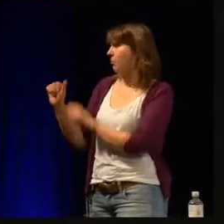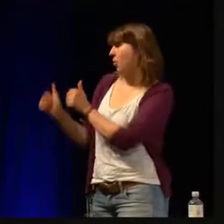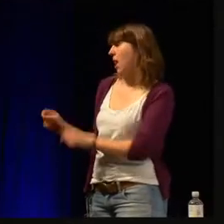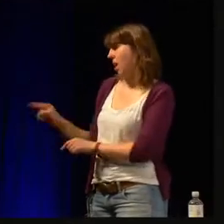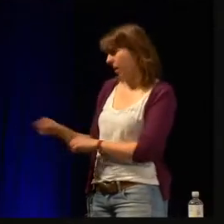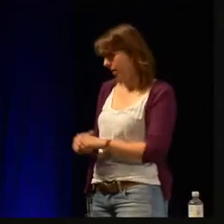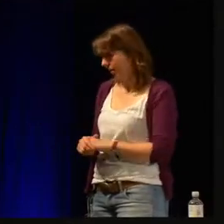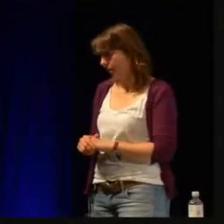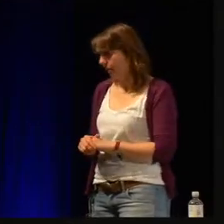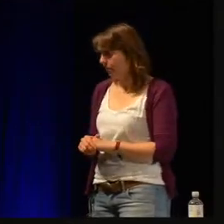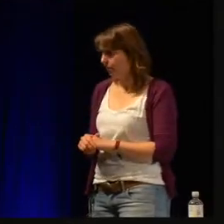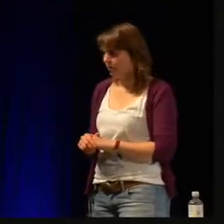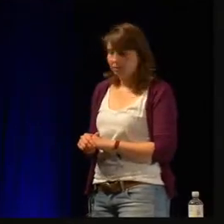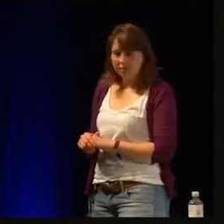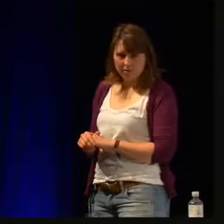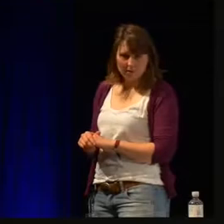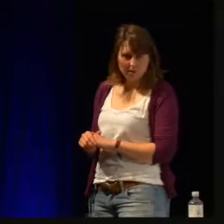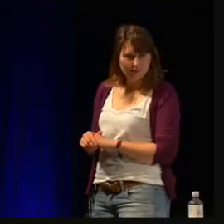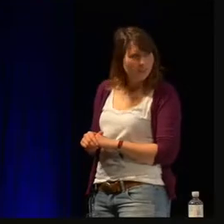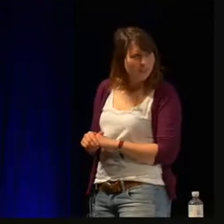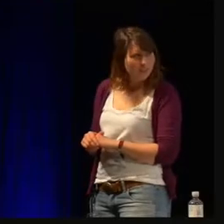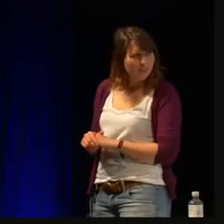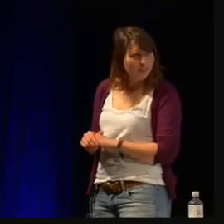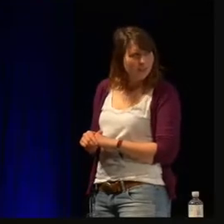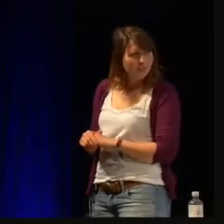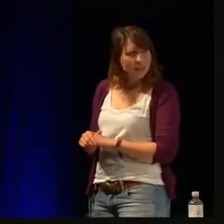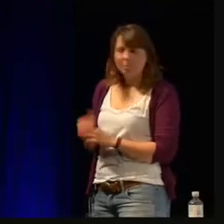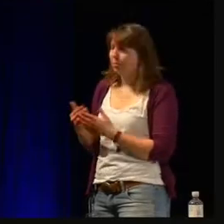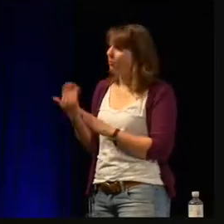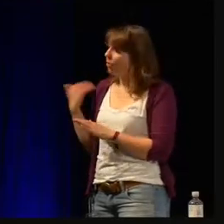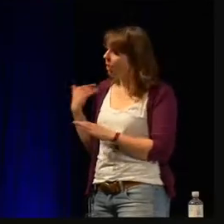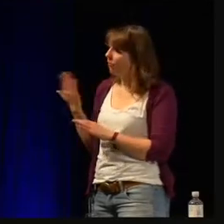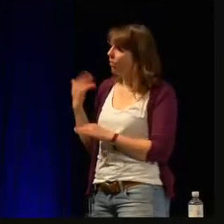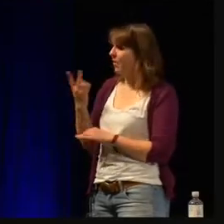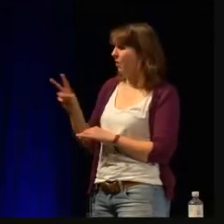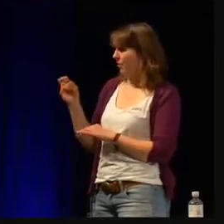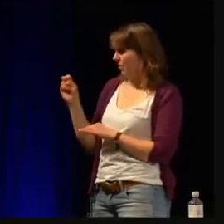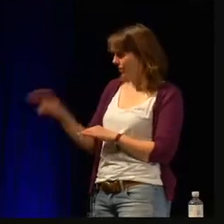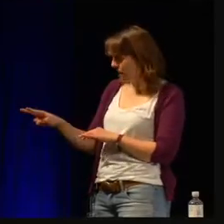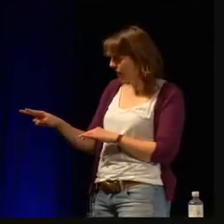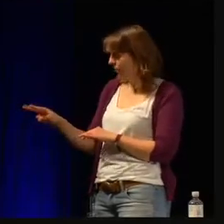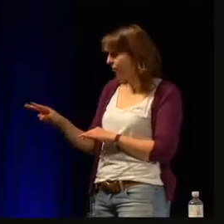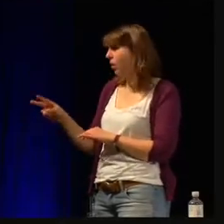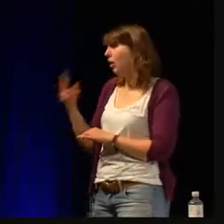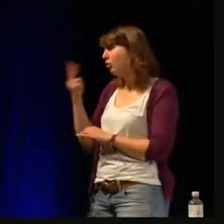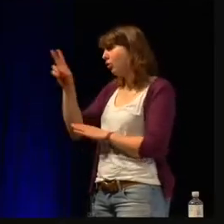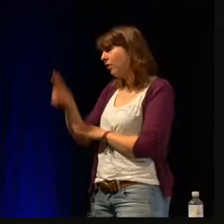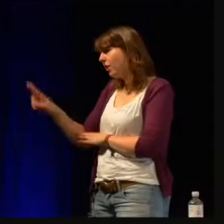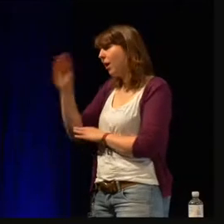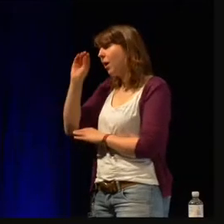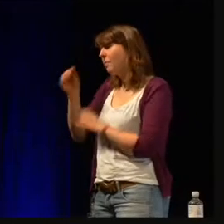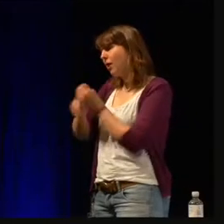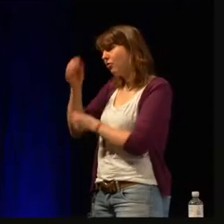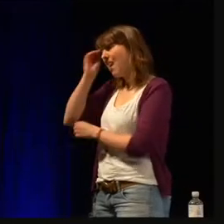when and how data is being identified for the algorithm. And also the modeling assumptions are important in this context.